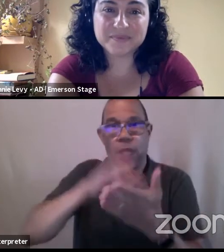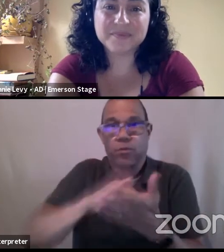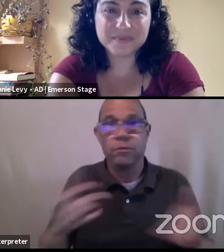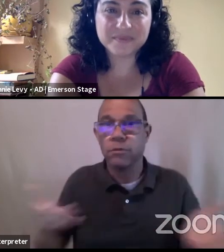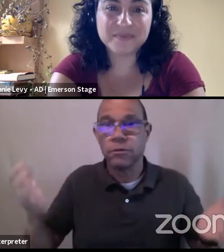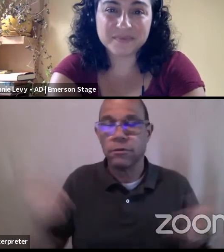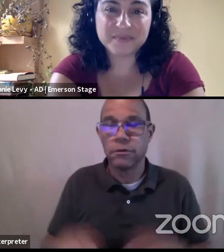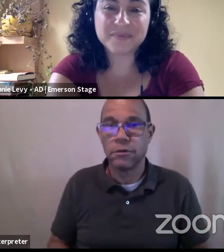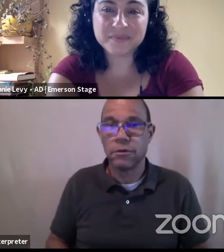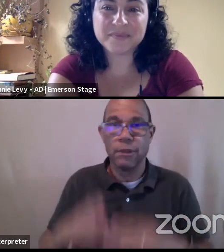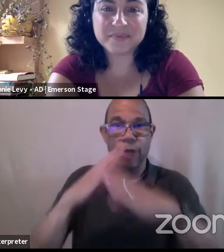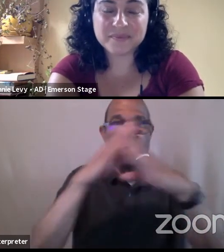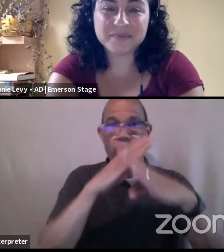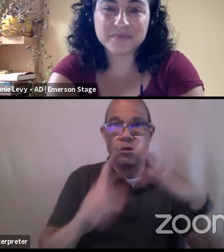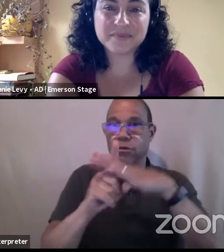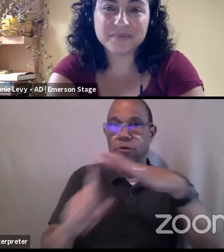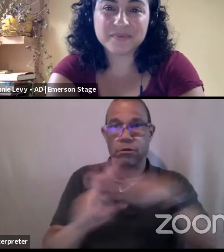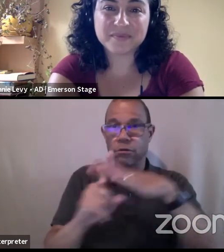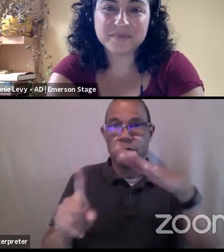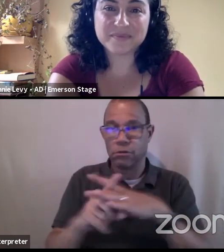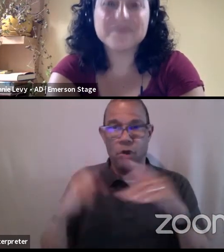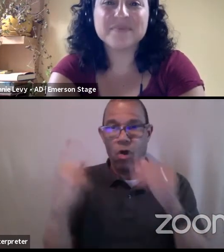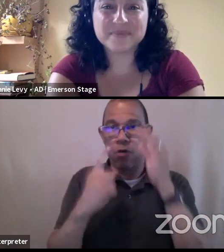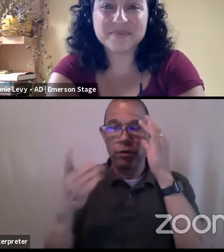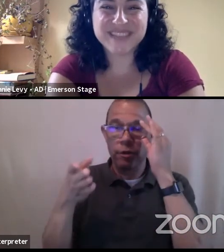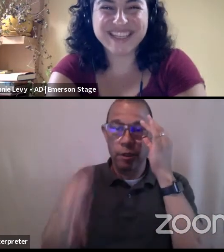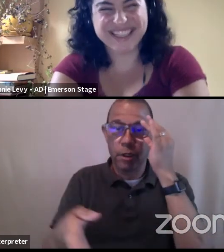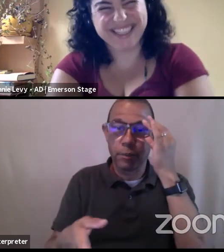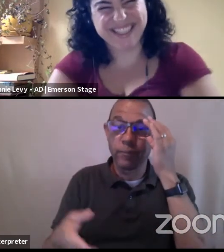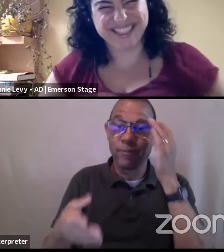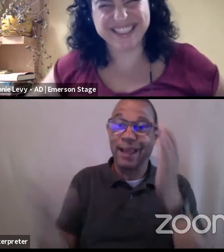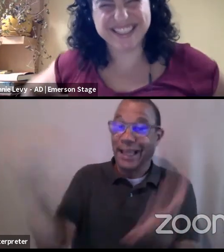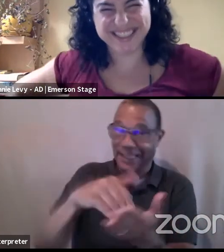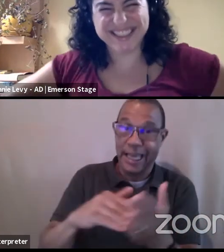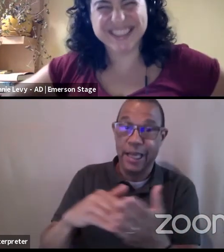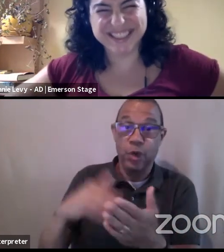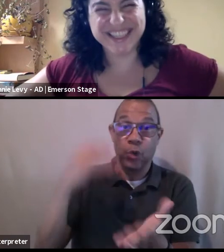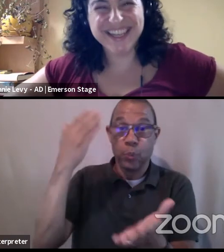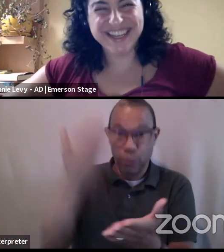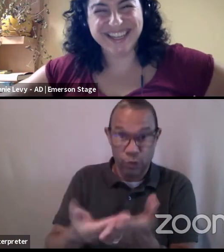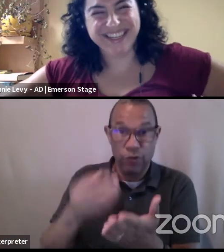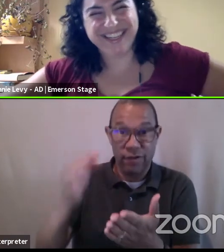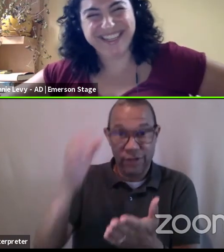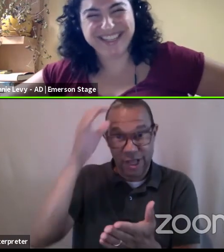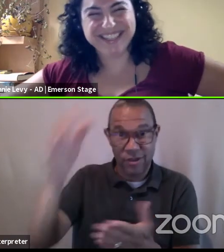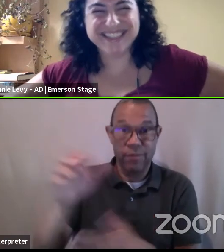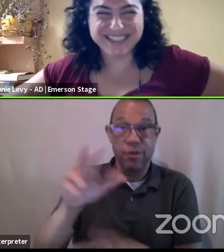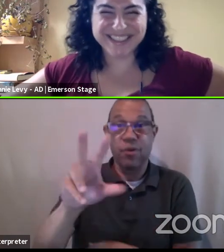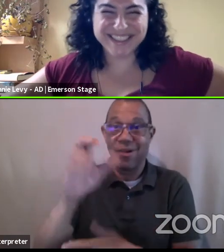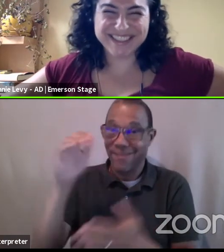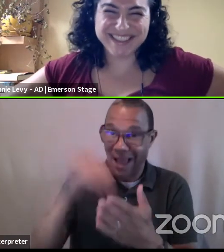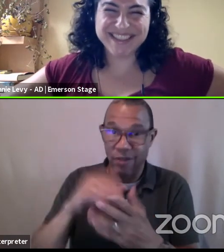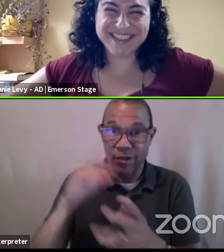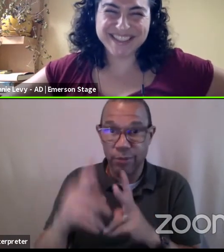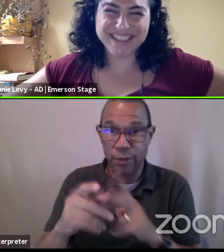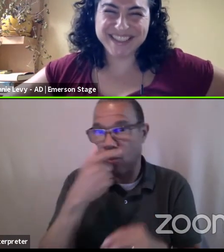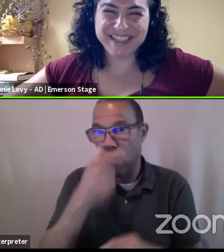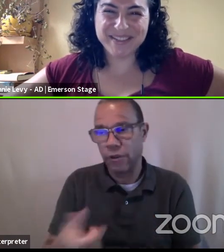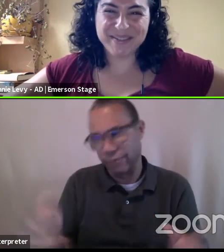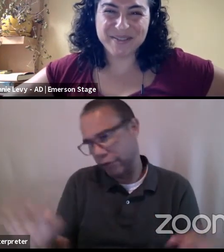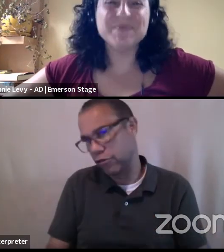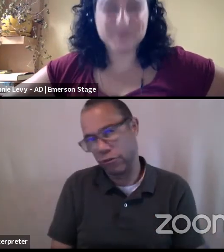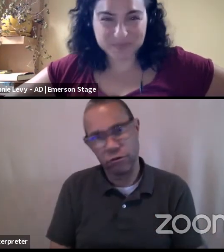and you know the proof of concept 300 000 people came to see what what else do you want to like when are